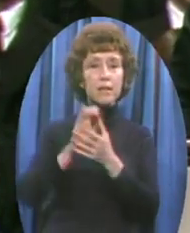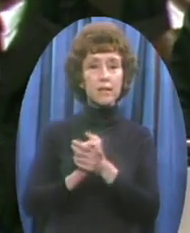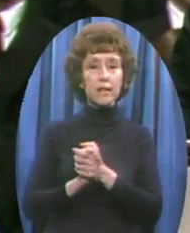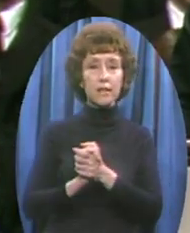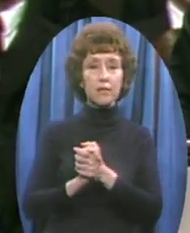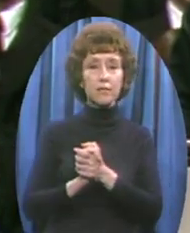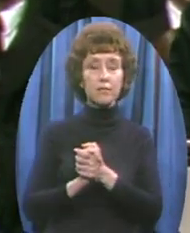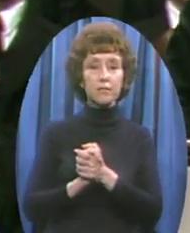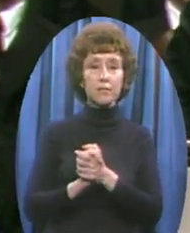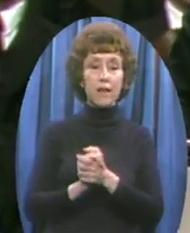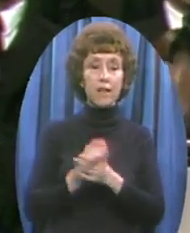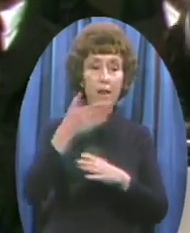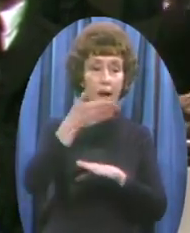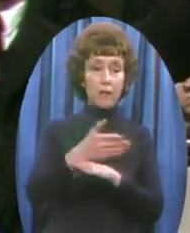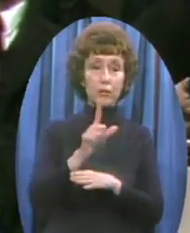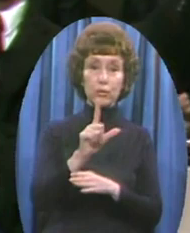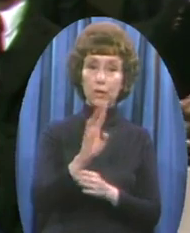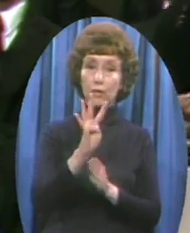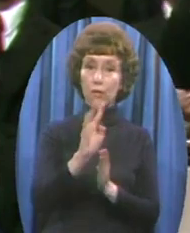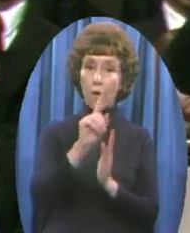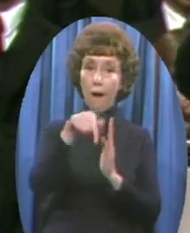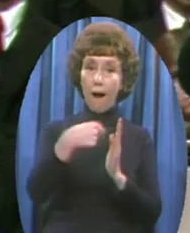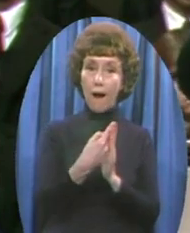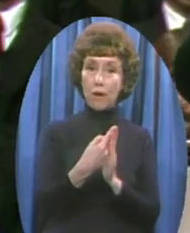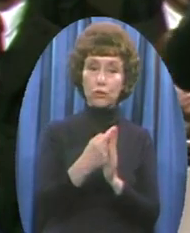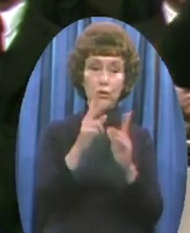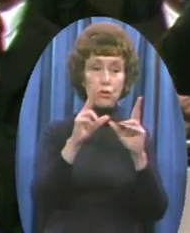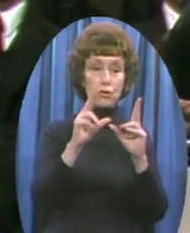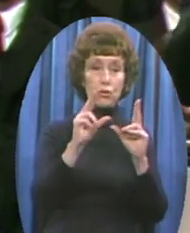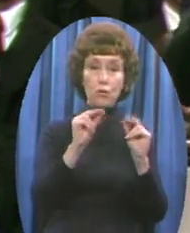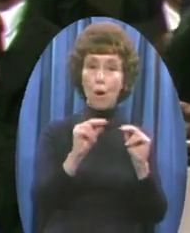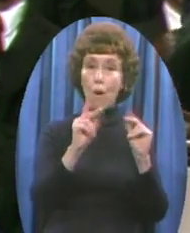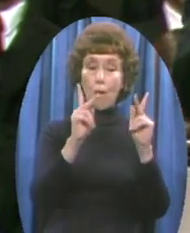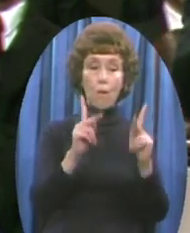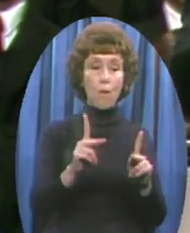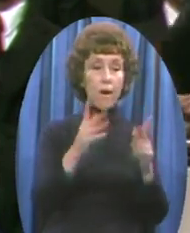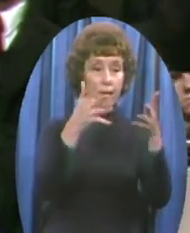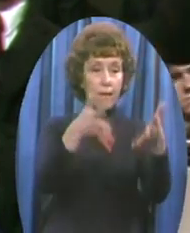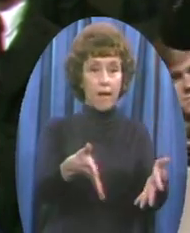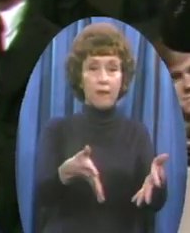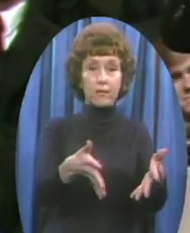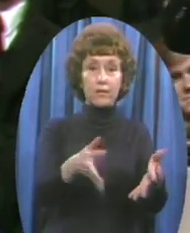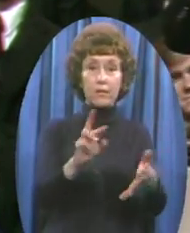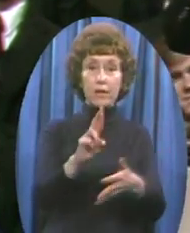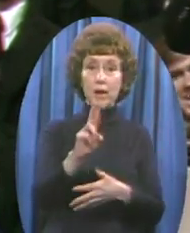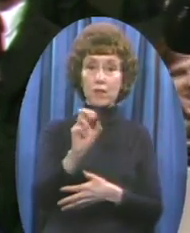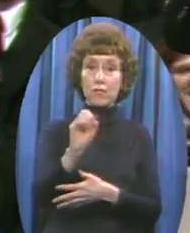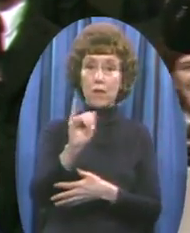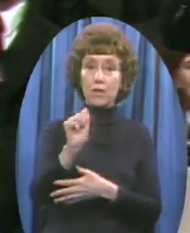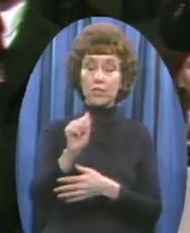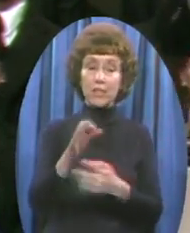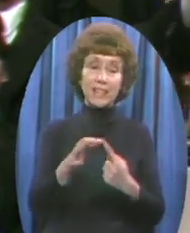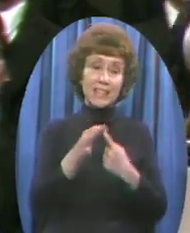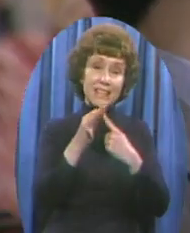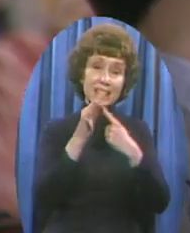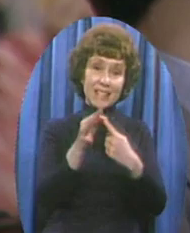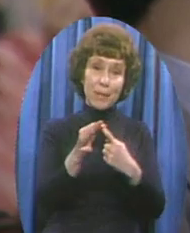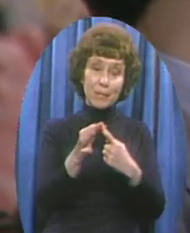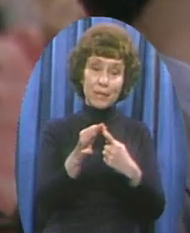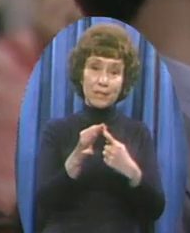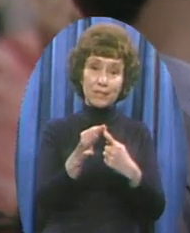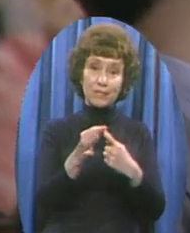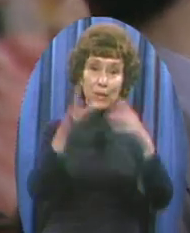exodus are over, there'll be no one left in the Soviet Union but Mr. and Mrs. Brezhnev, and she may leave. Now,